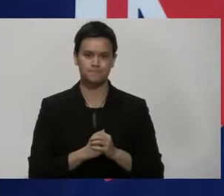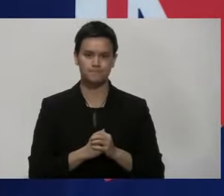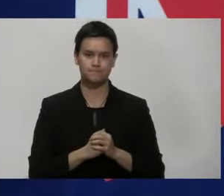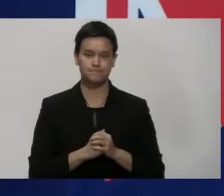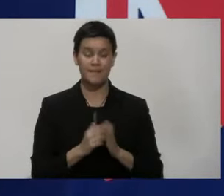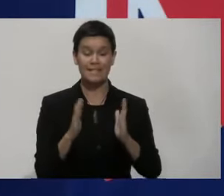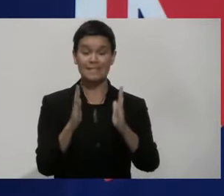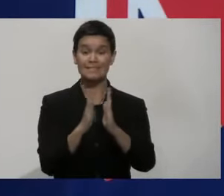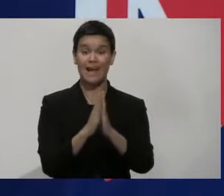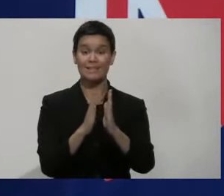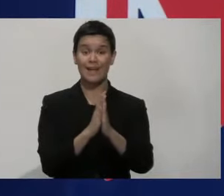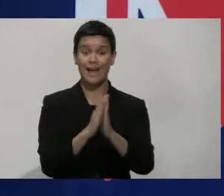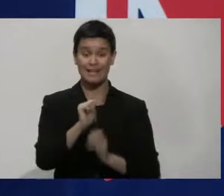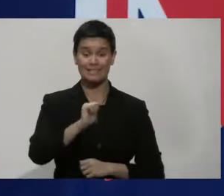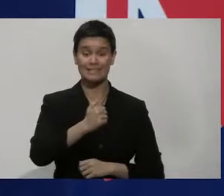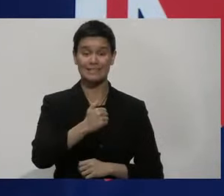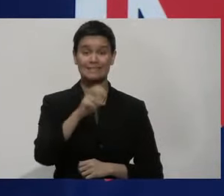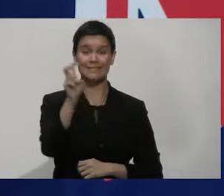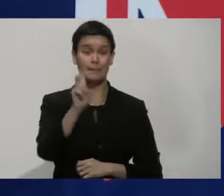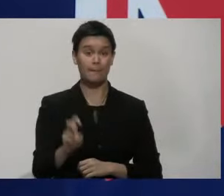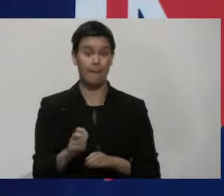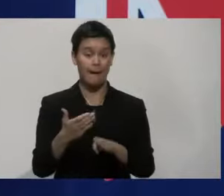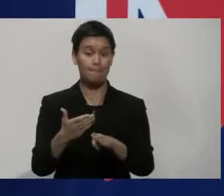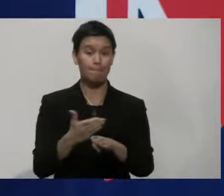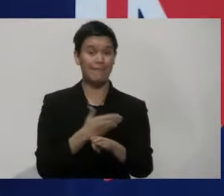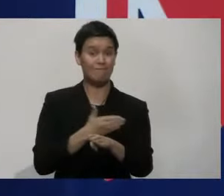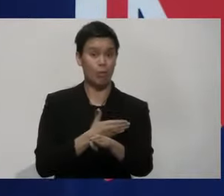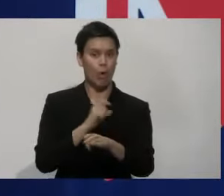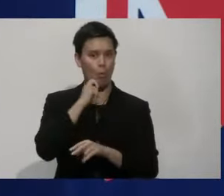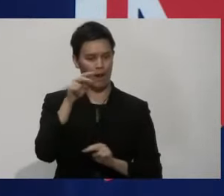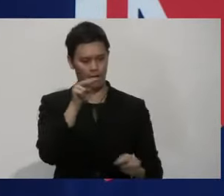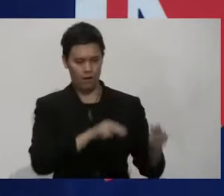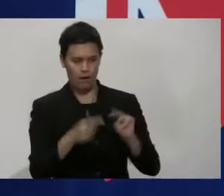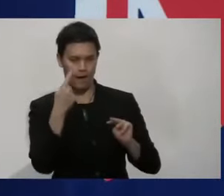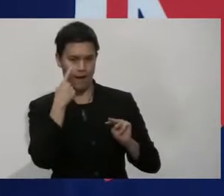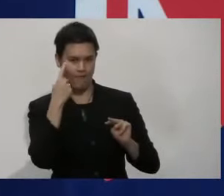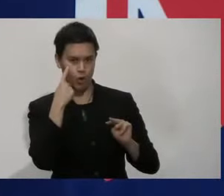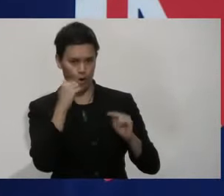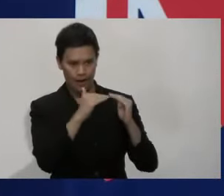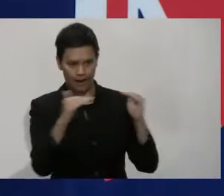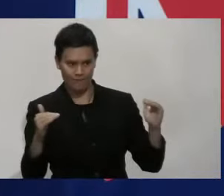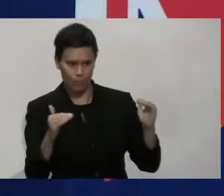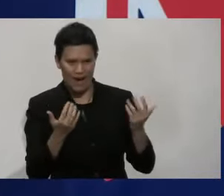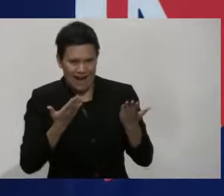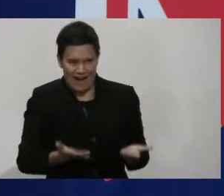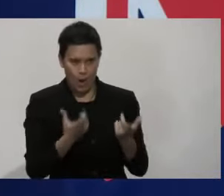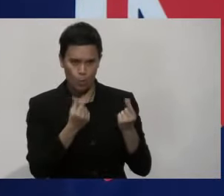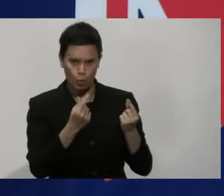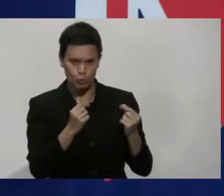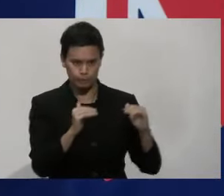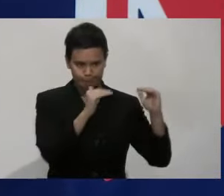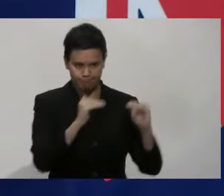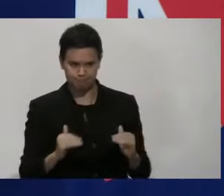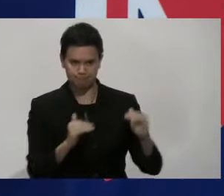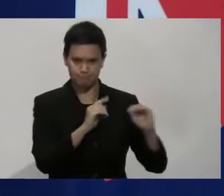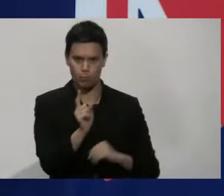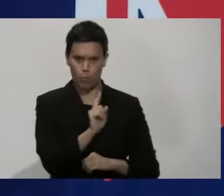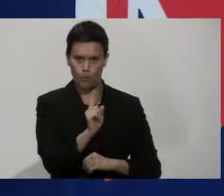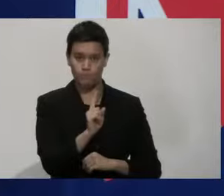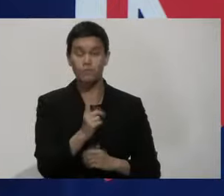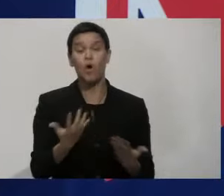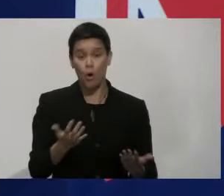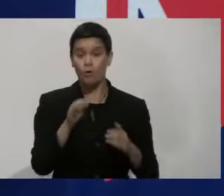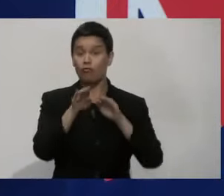the 6th of September. So just to review again, we will be keeping in place the current settings